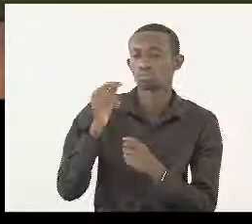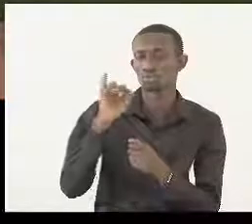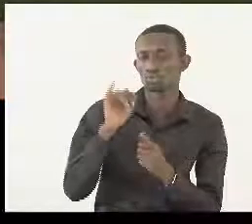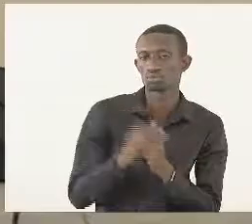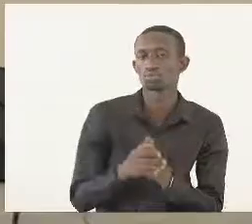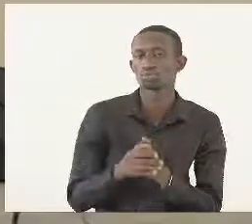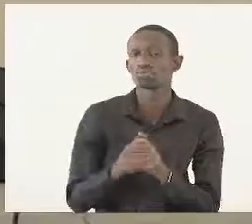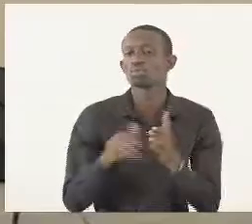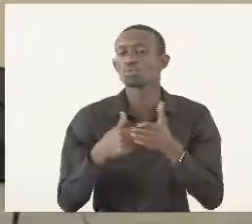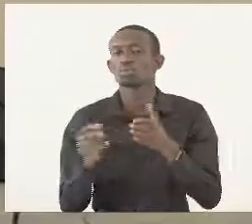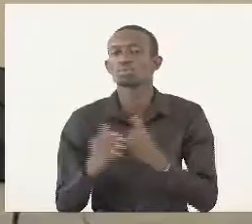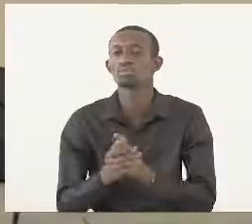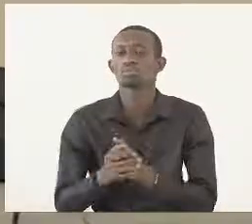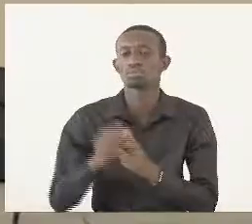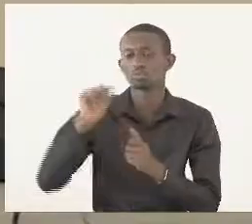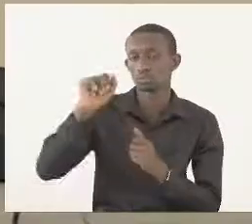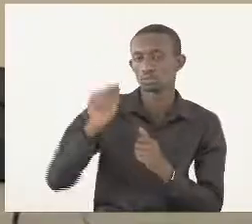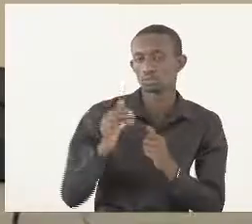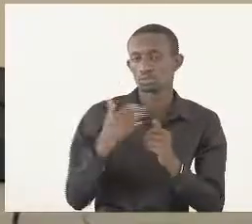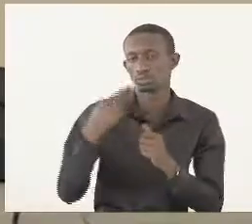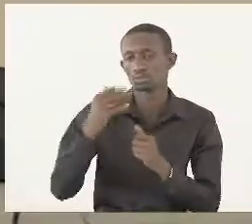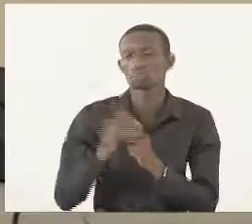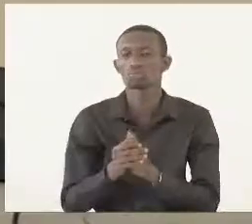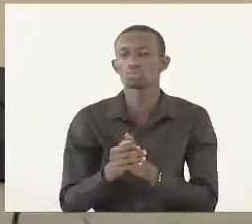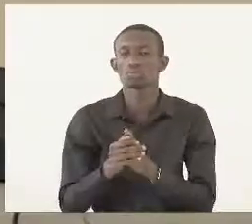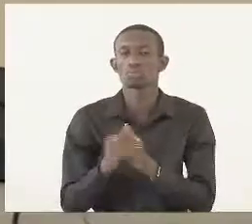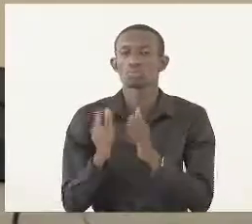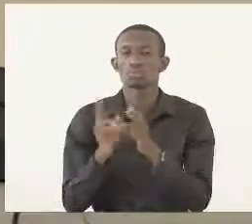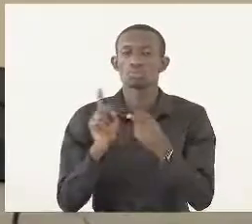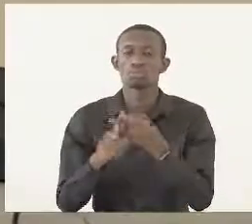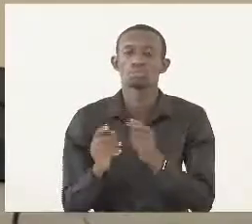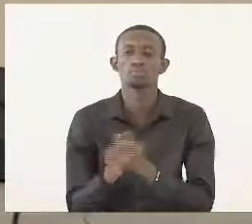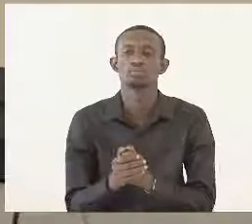to produce sodium hydroxide in the aqueous state plus